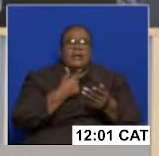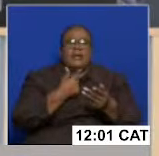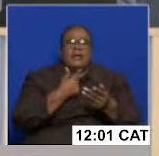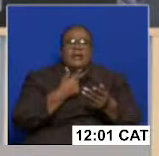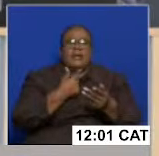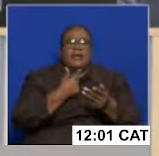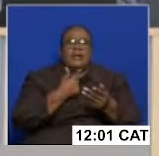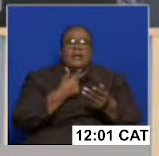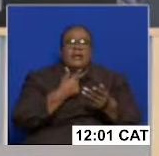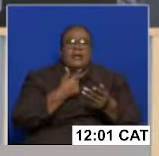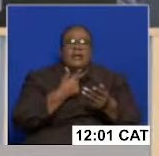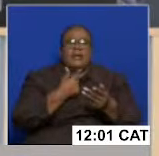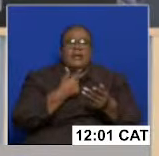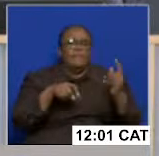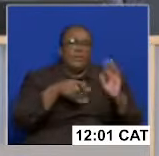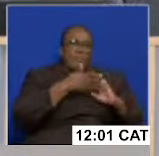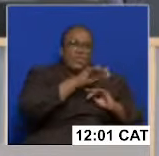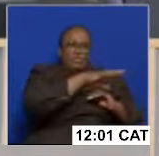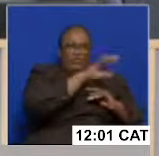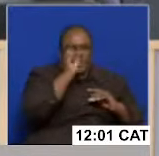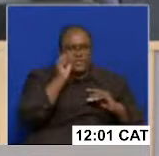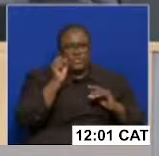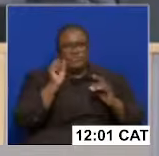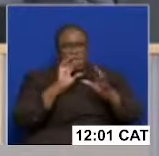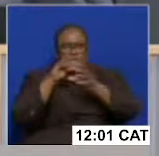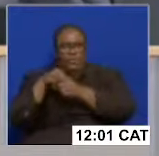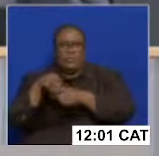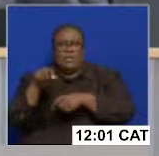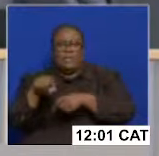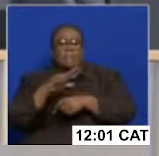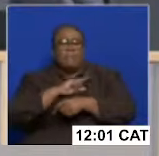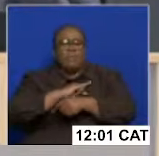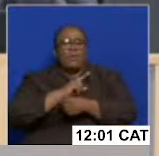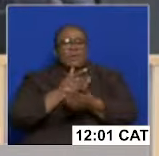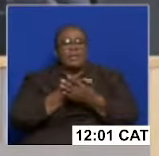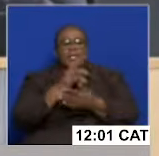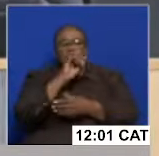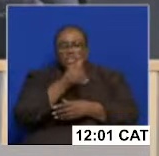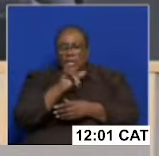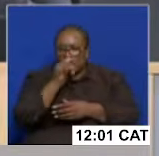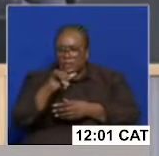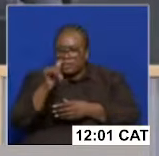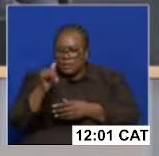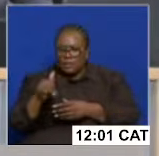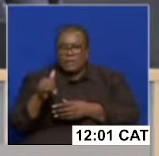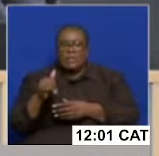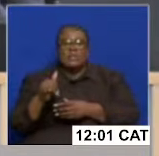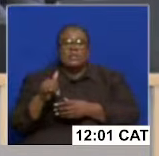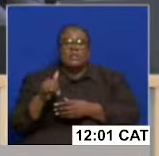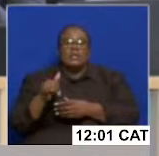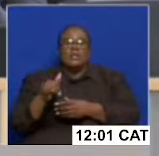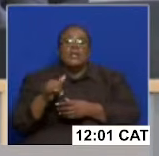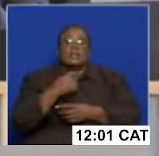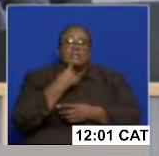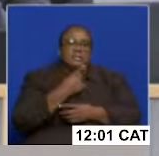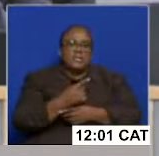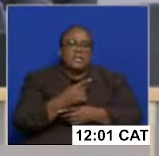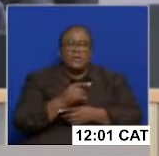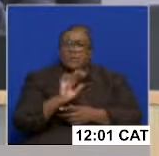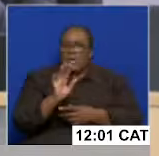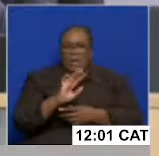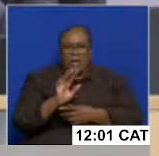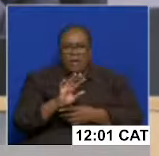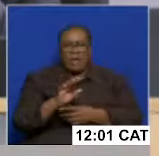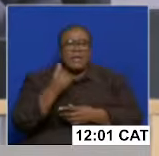include him here so that he can also check them and say, no, if we have so much